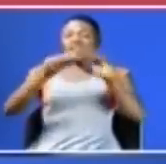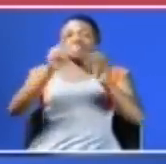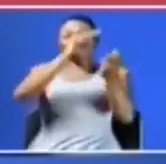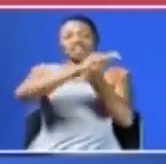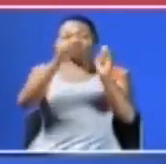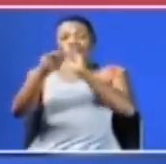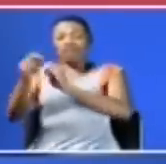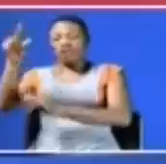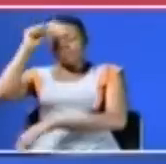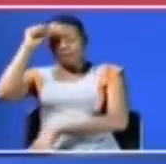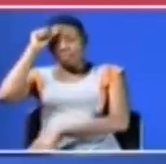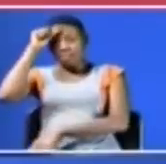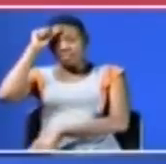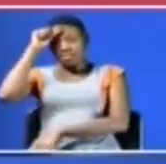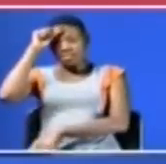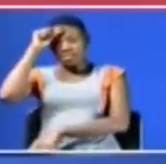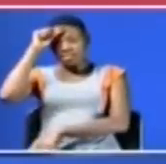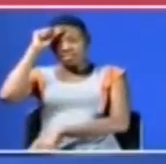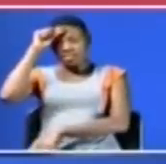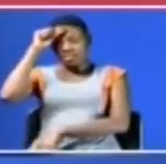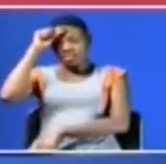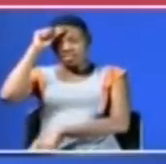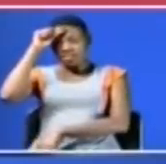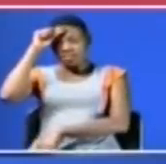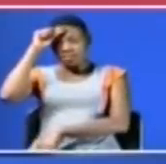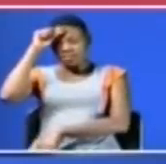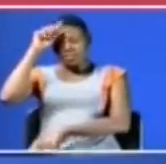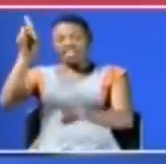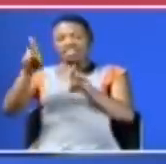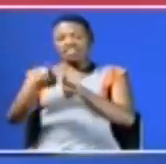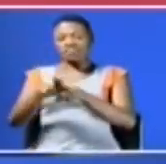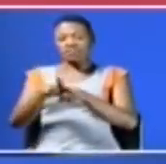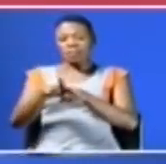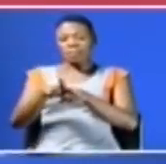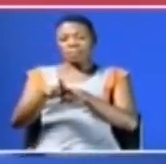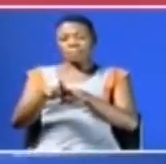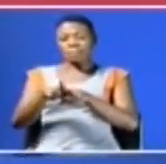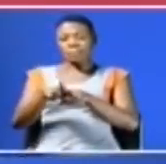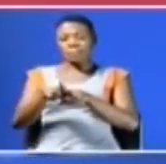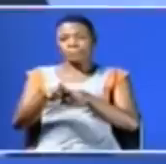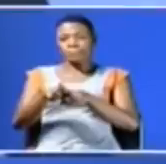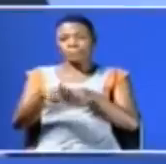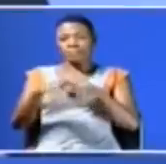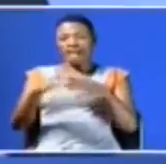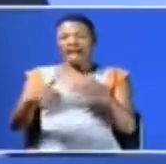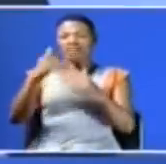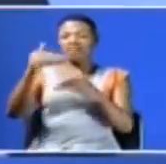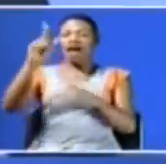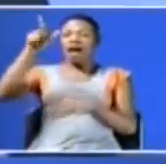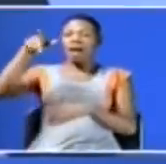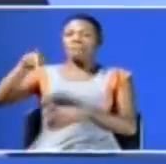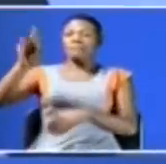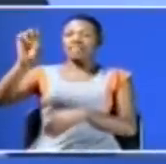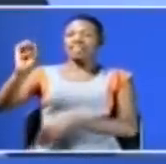transitional government instrument, mm-hmm. in the same way that after the PEV, we had